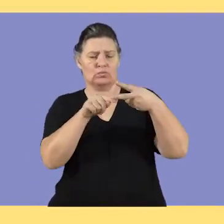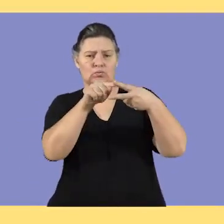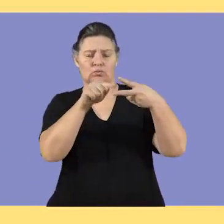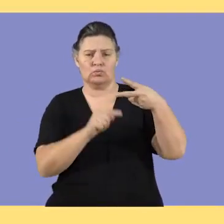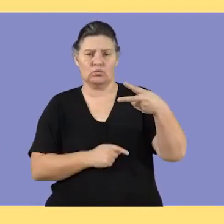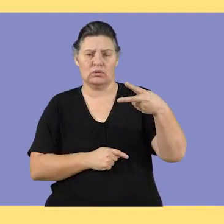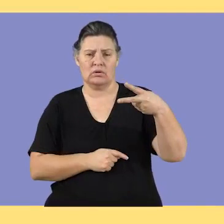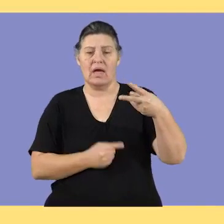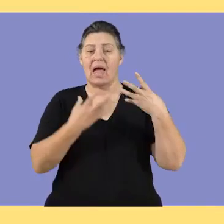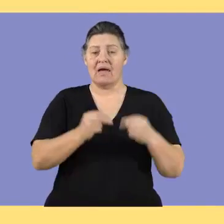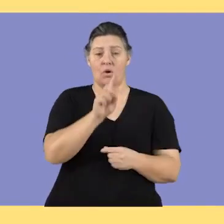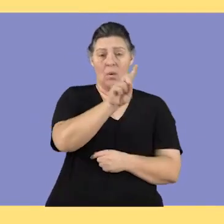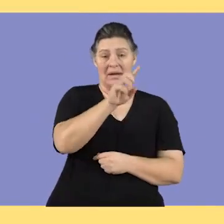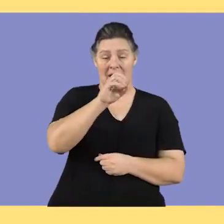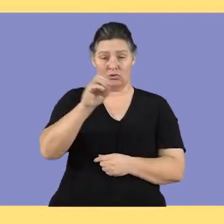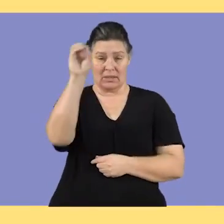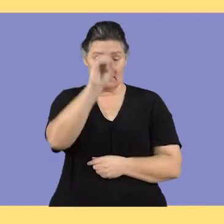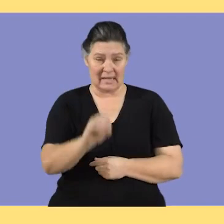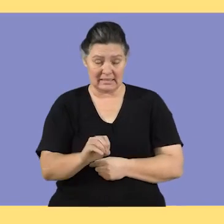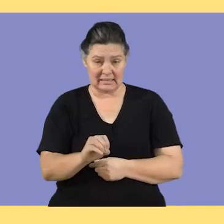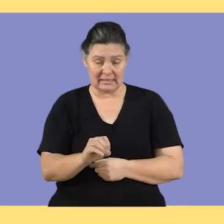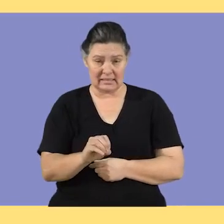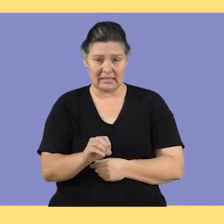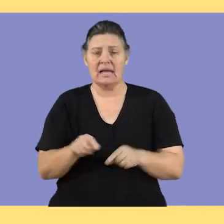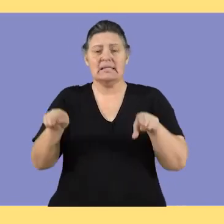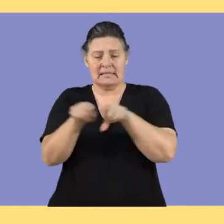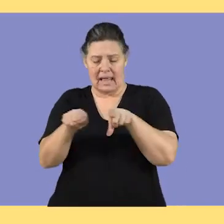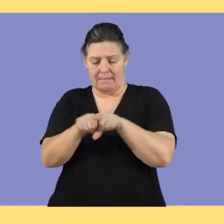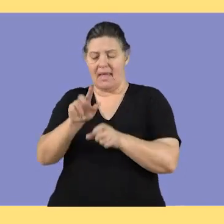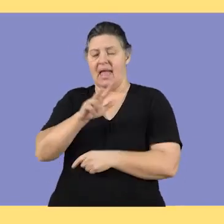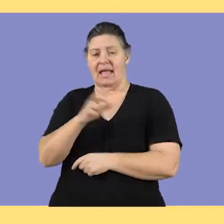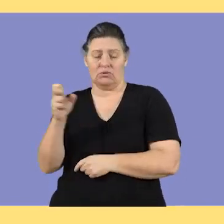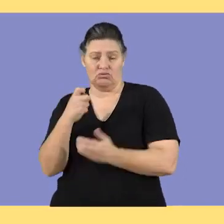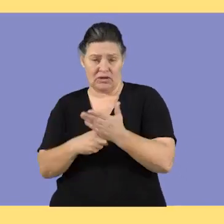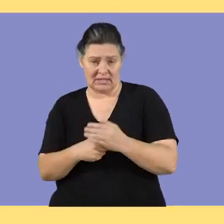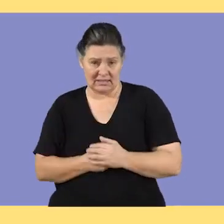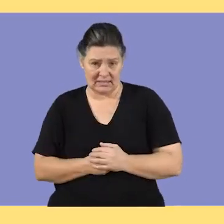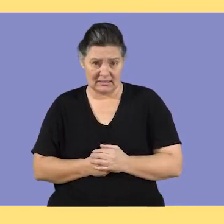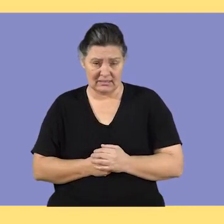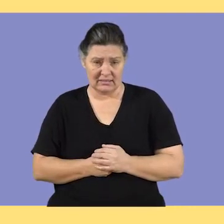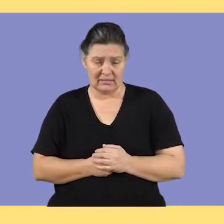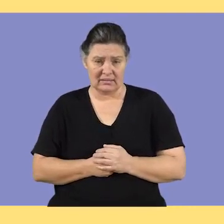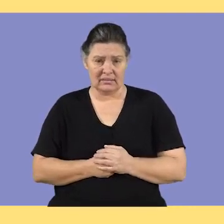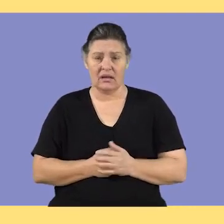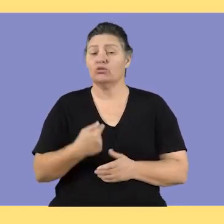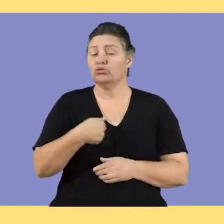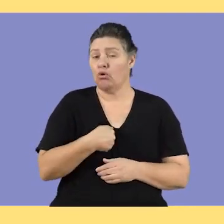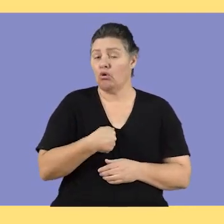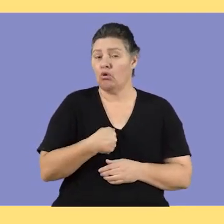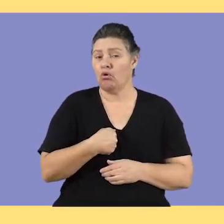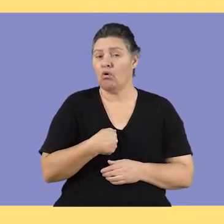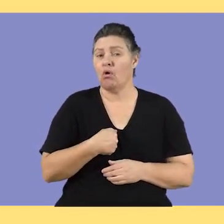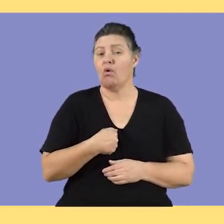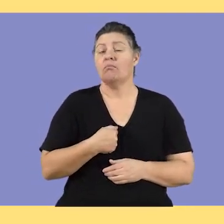two things now. I have my 100%, which is equal to 800 rands. So my want